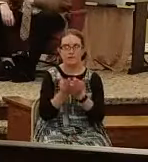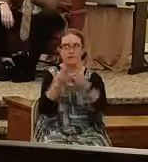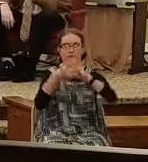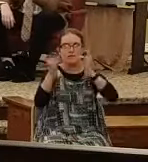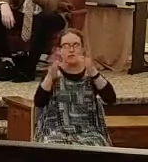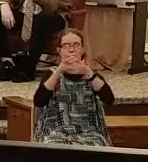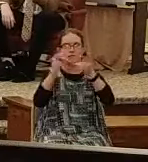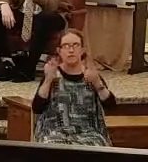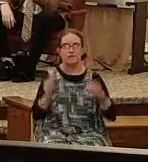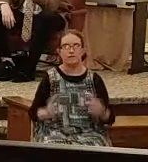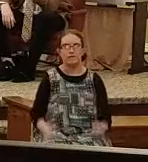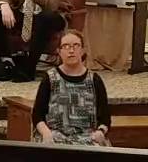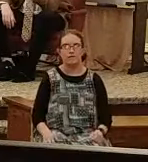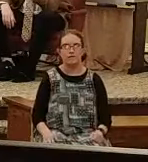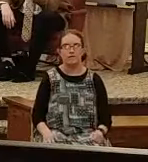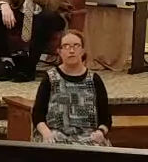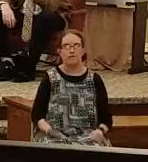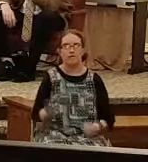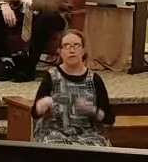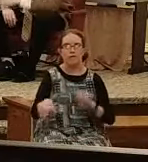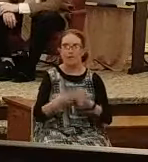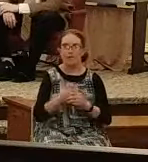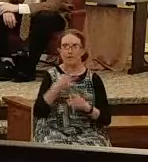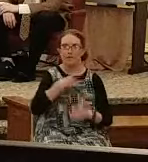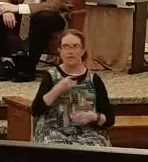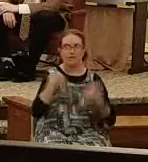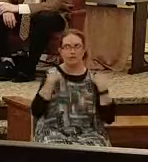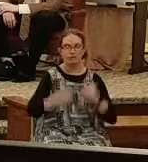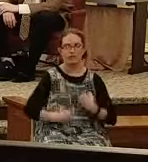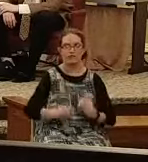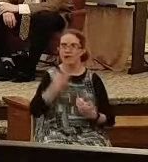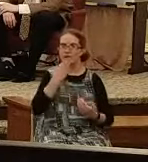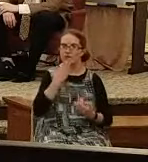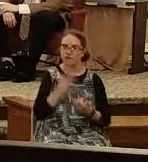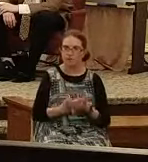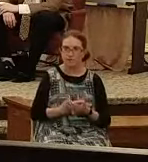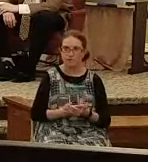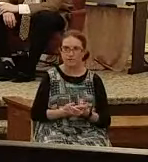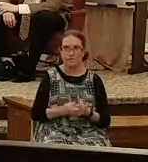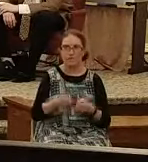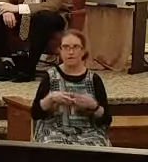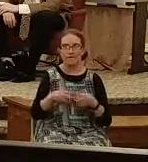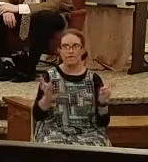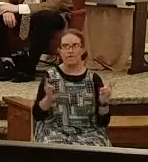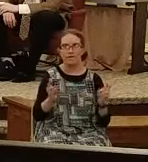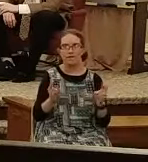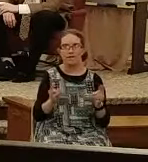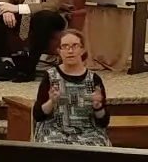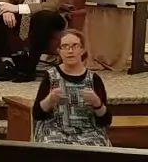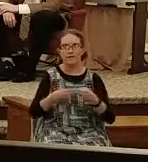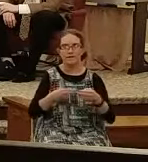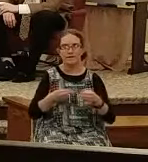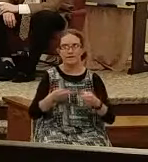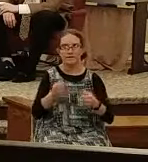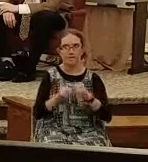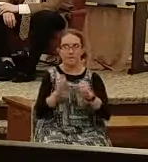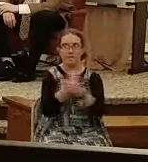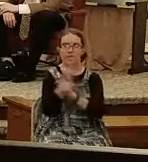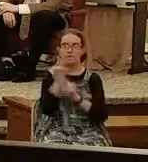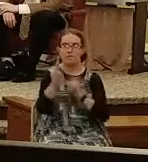story. Amen. Everybody liked him. He dressed well. He was very soft-spoken, very easy to get along with. People loved